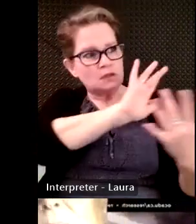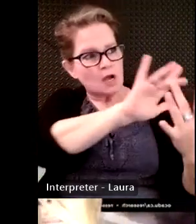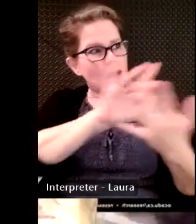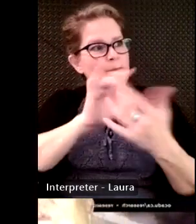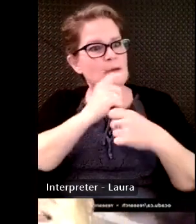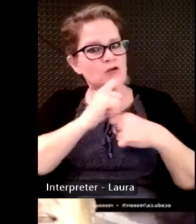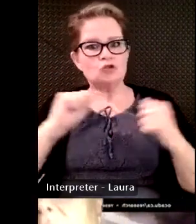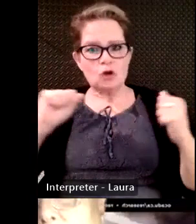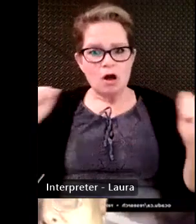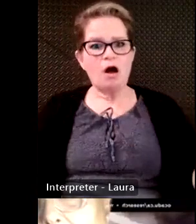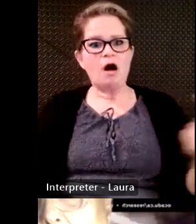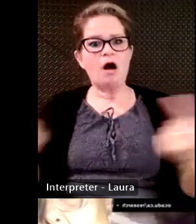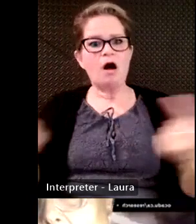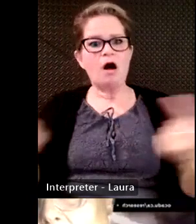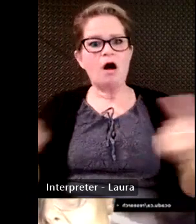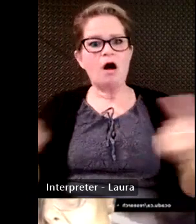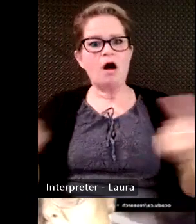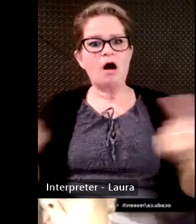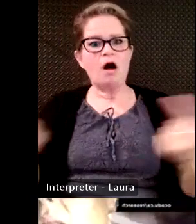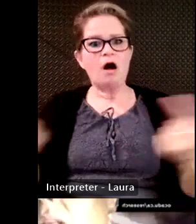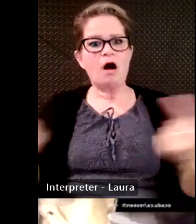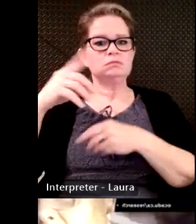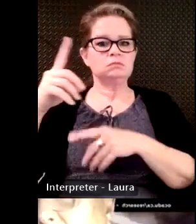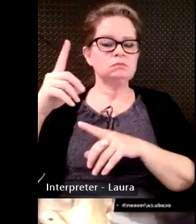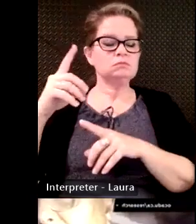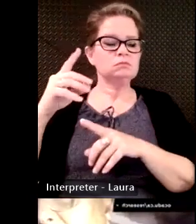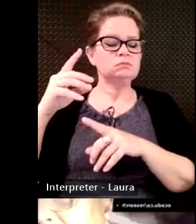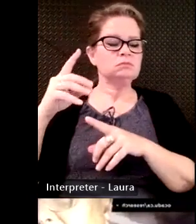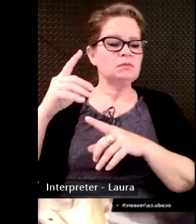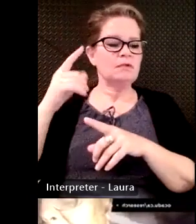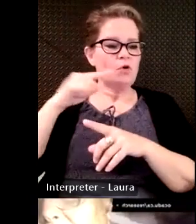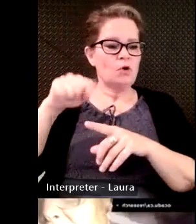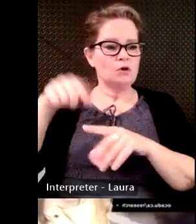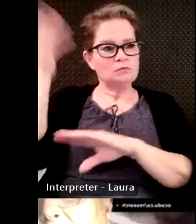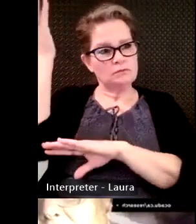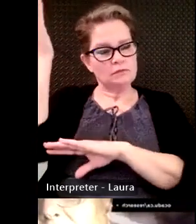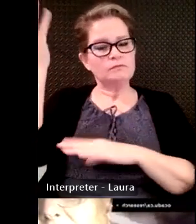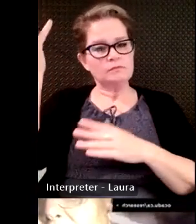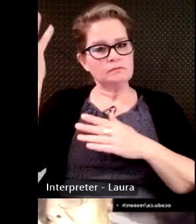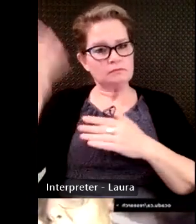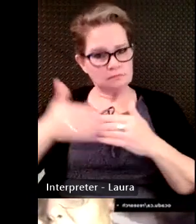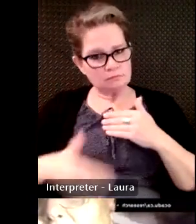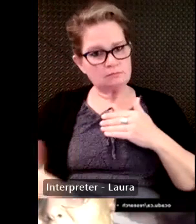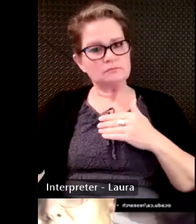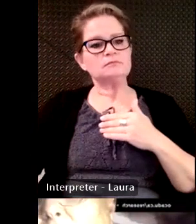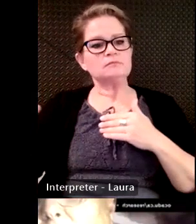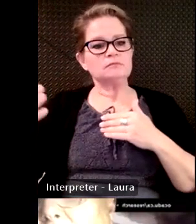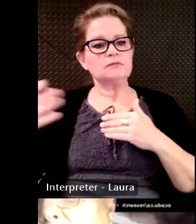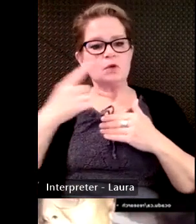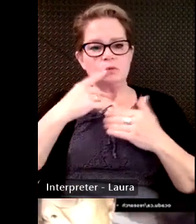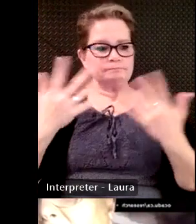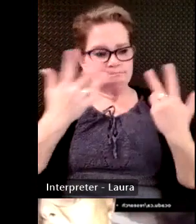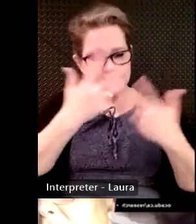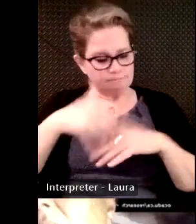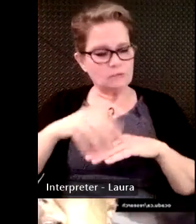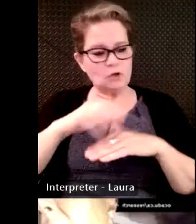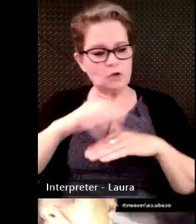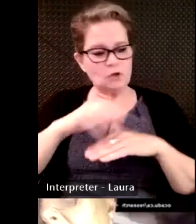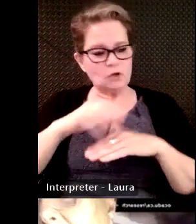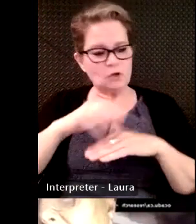communities. So I'm a white, older woman with low vision and physical disabilities with a silver brown brush